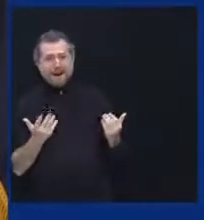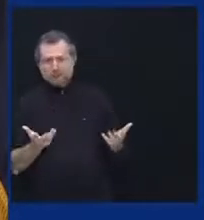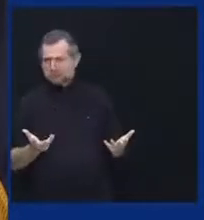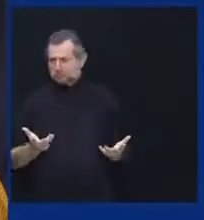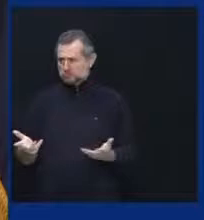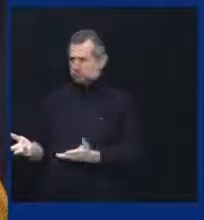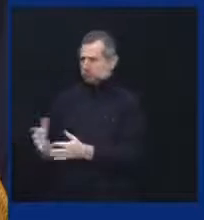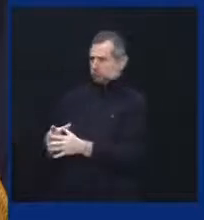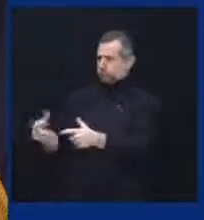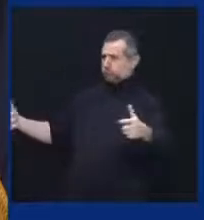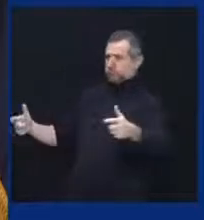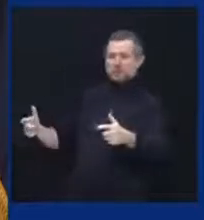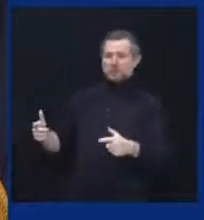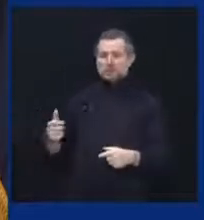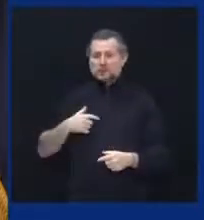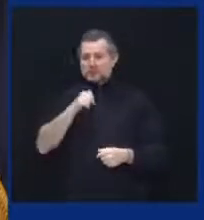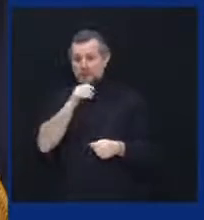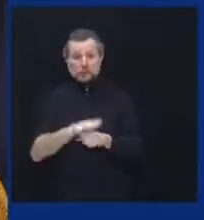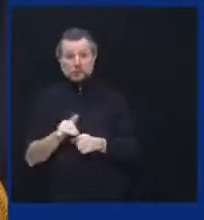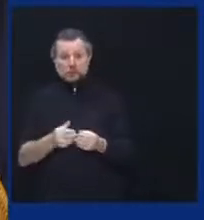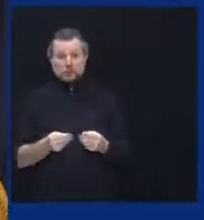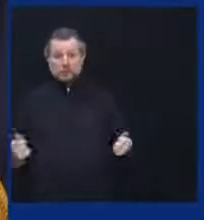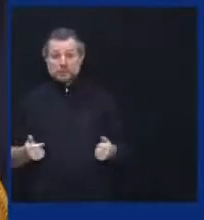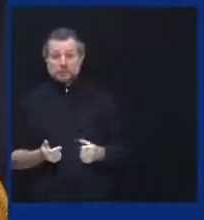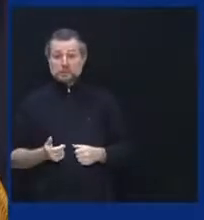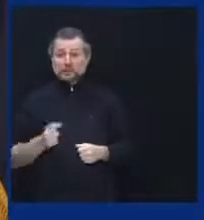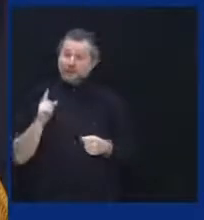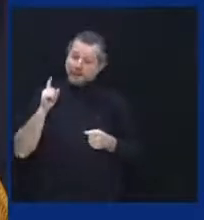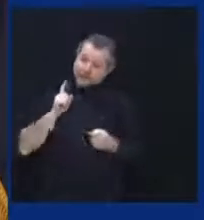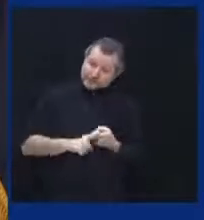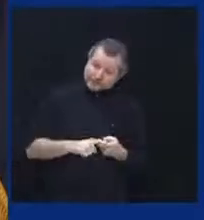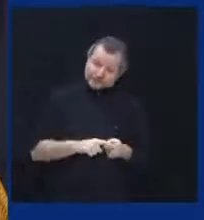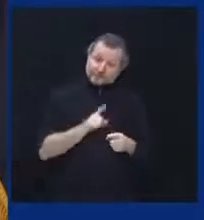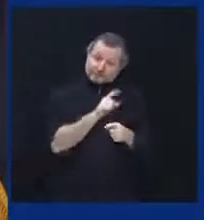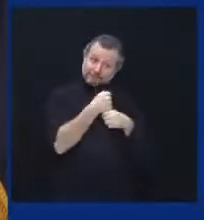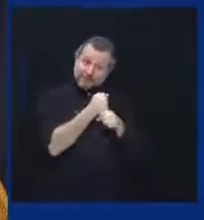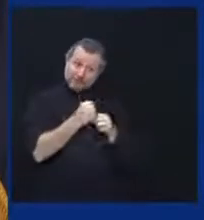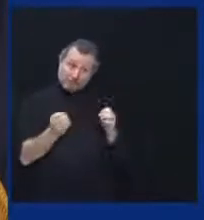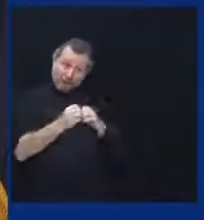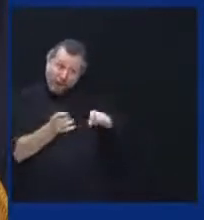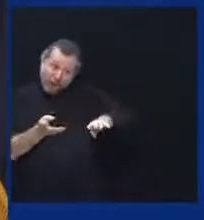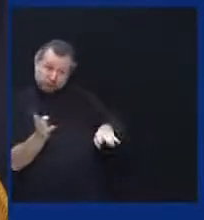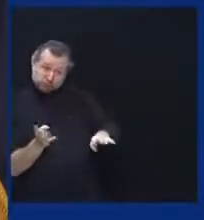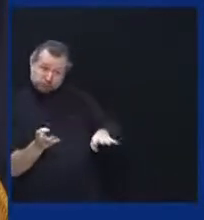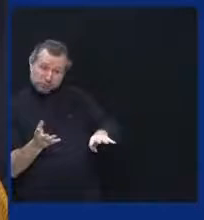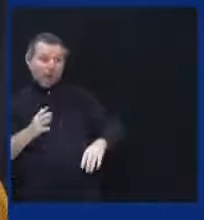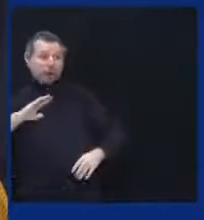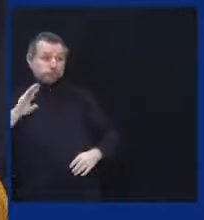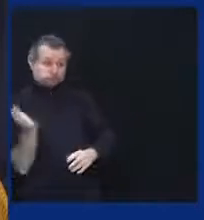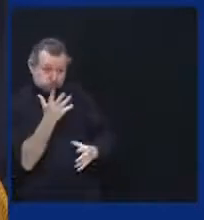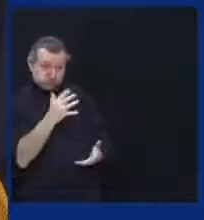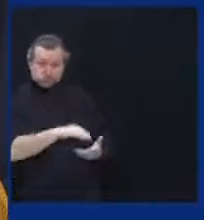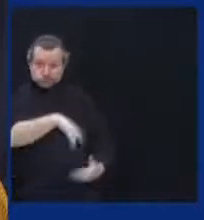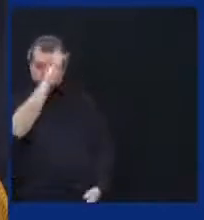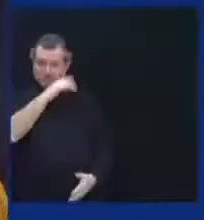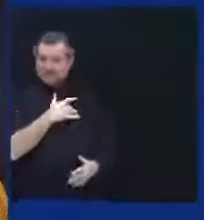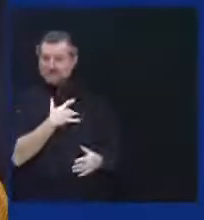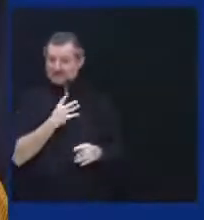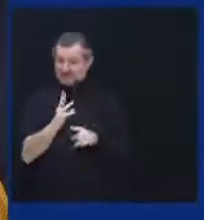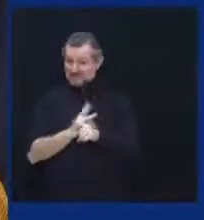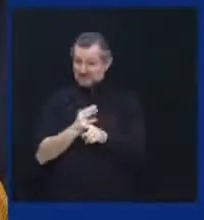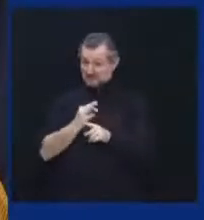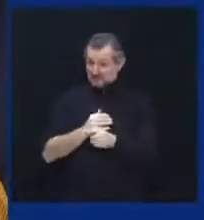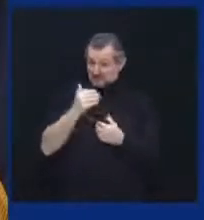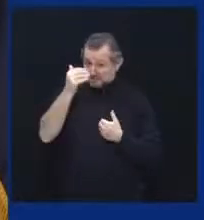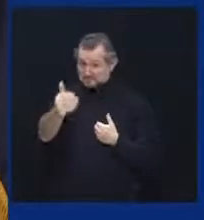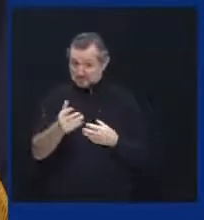That's not going to end until the production increases. And I don't believe we're talking about 6 to 9 months. I